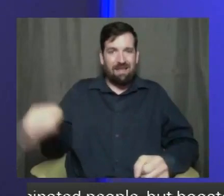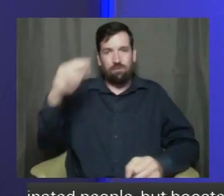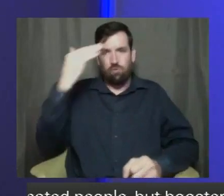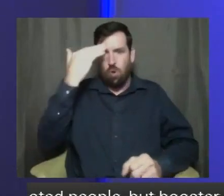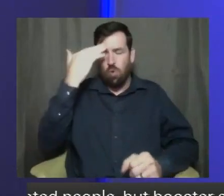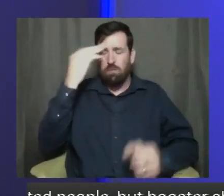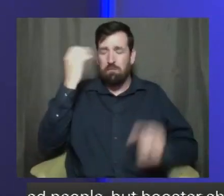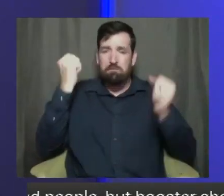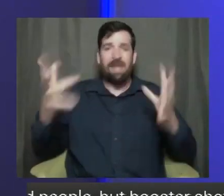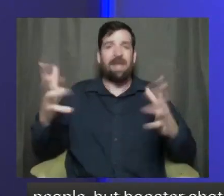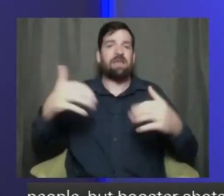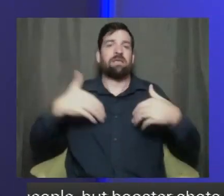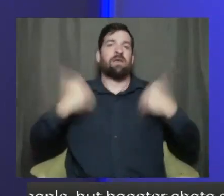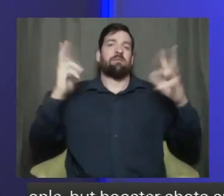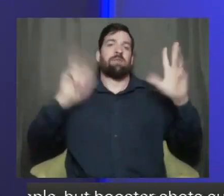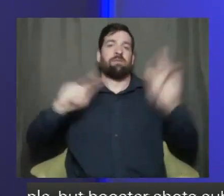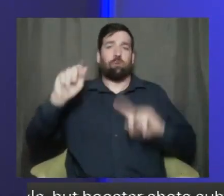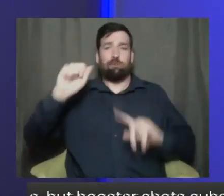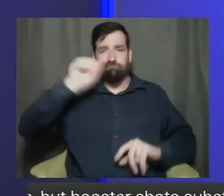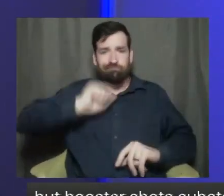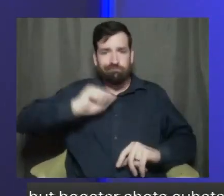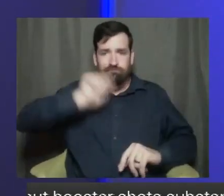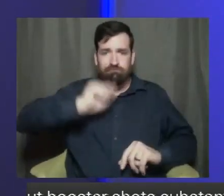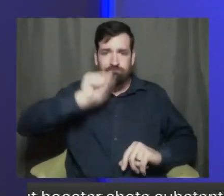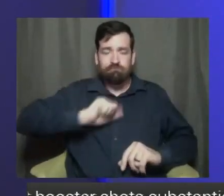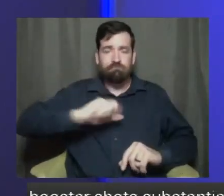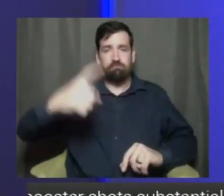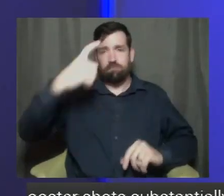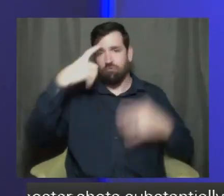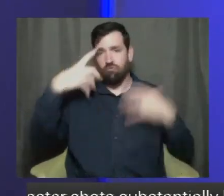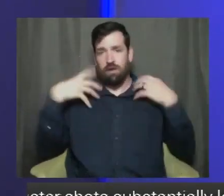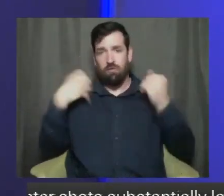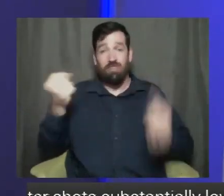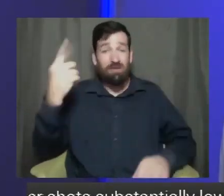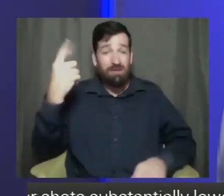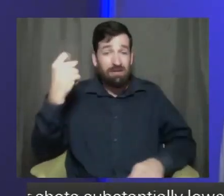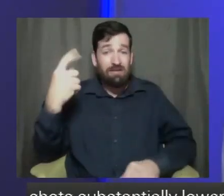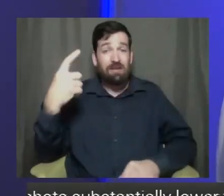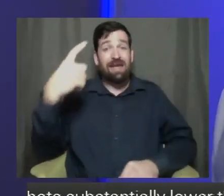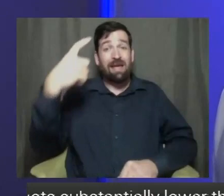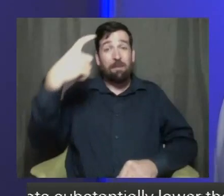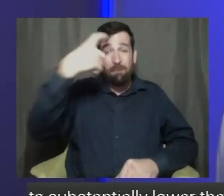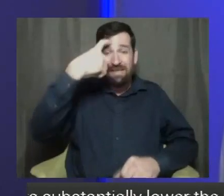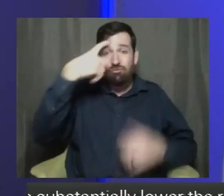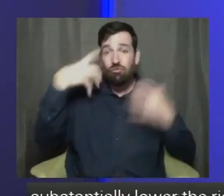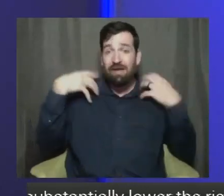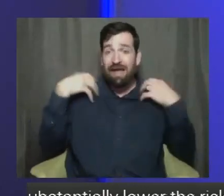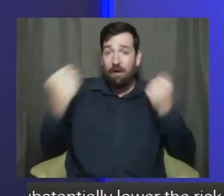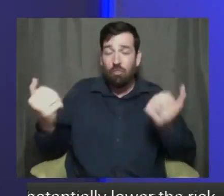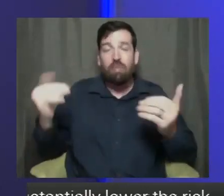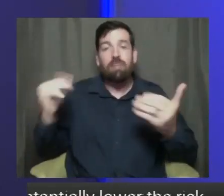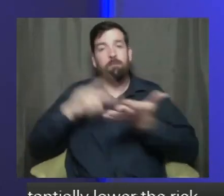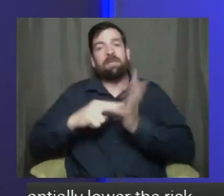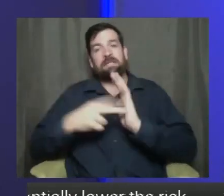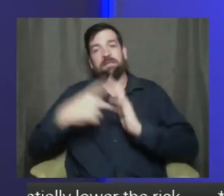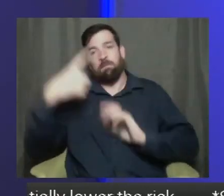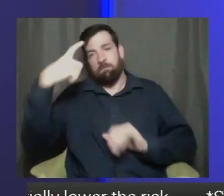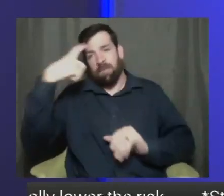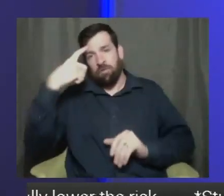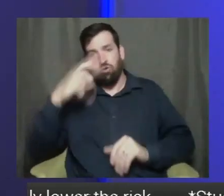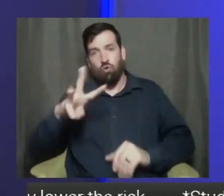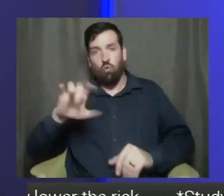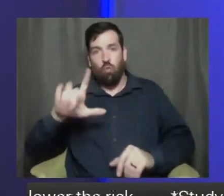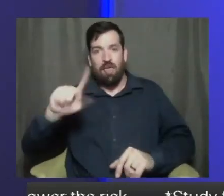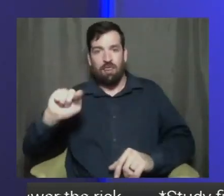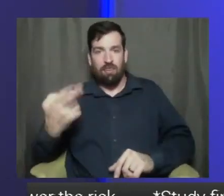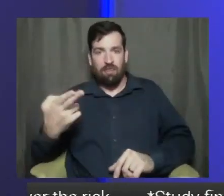suffering from mental health disease. We need them to know that mental health is mental wealth, right? It lasts for a long time if you take care of it, and it's okay